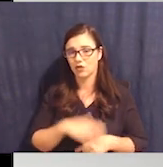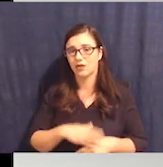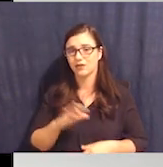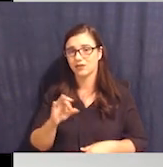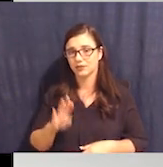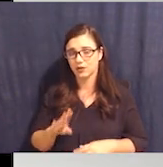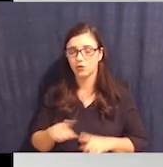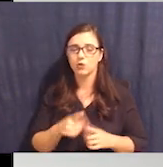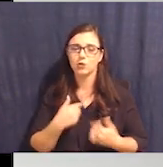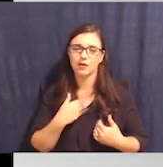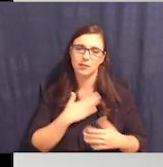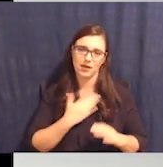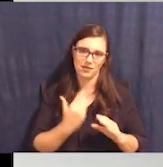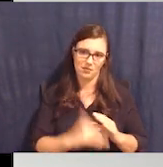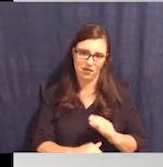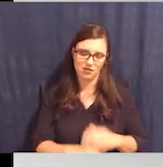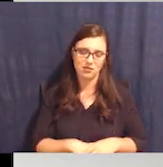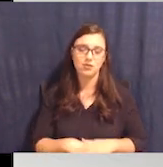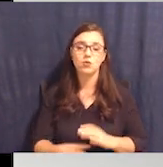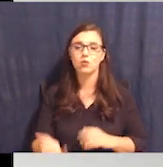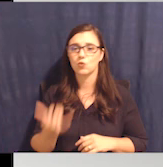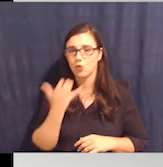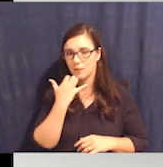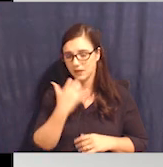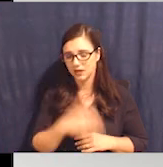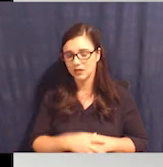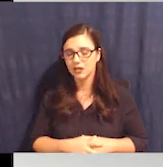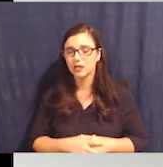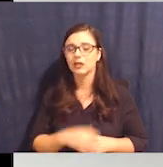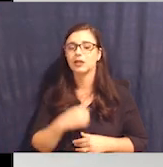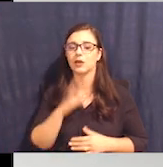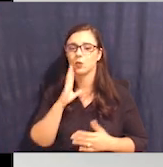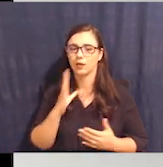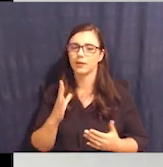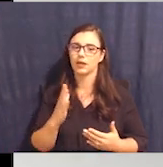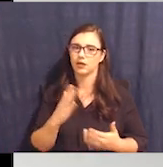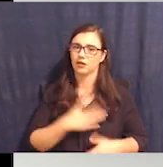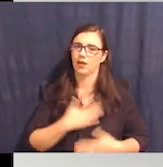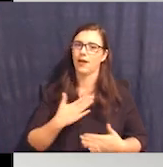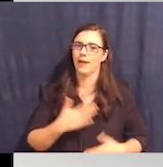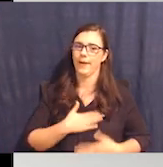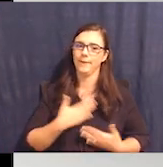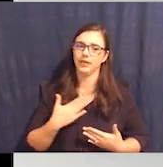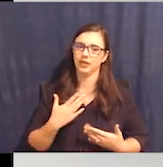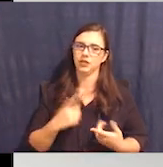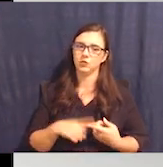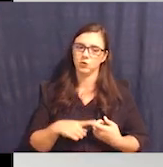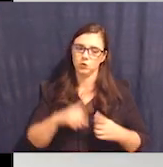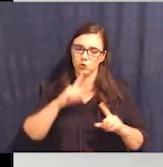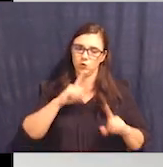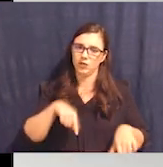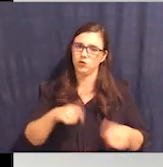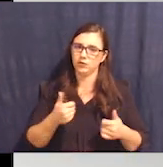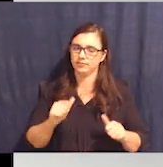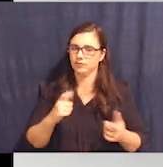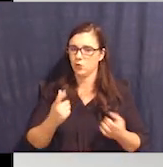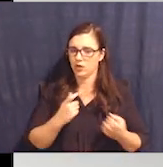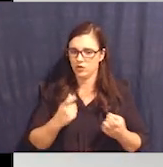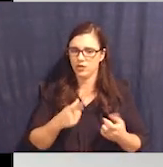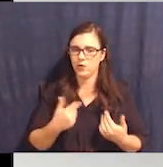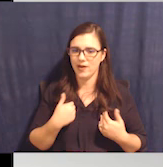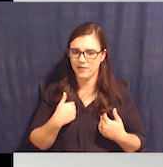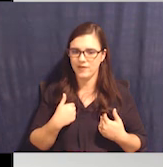on Facebook. You also have my email address. Call me. I'll be very happy to answer